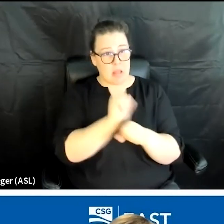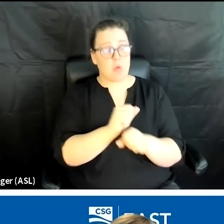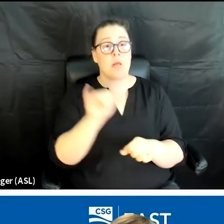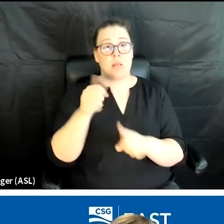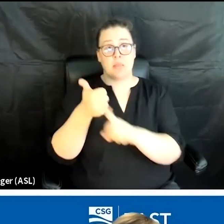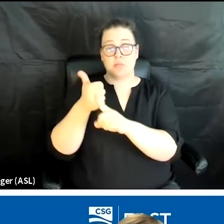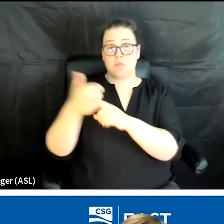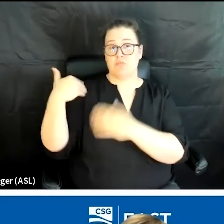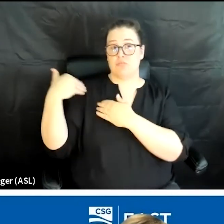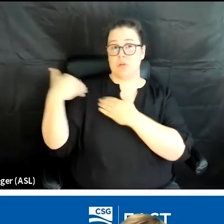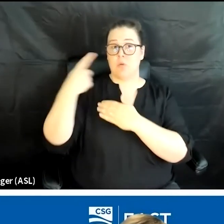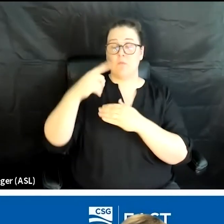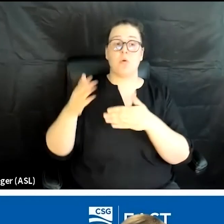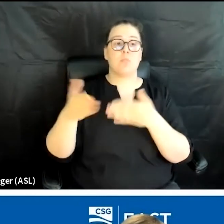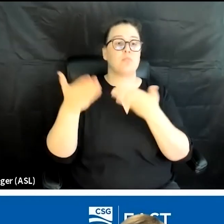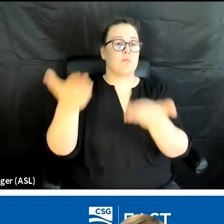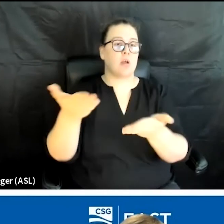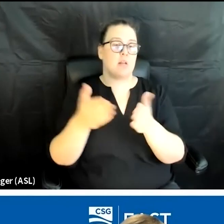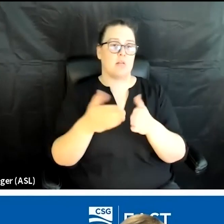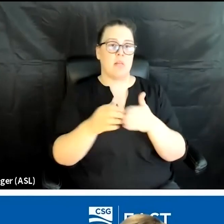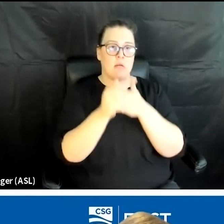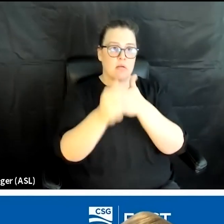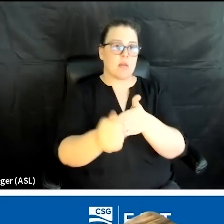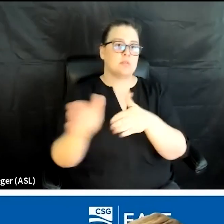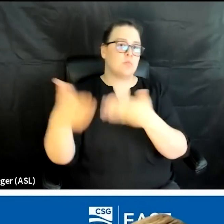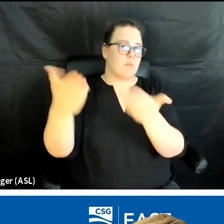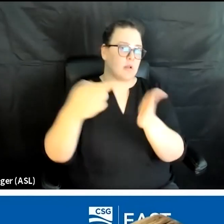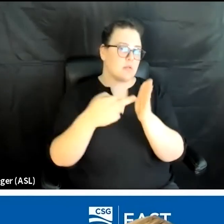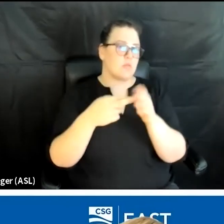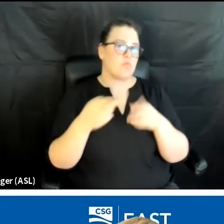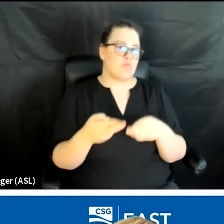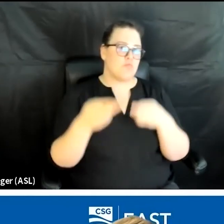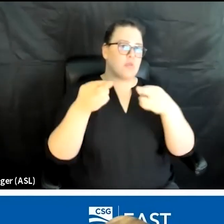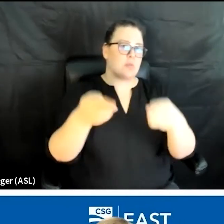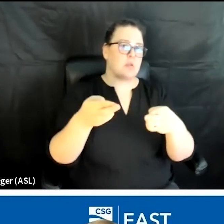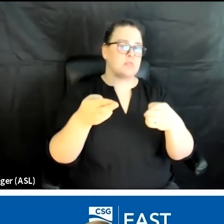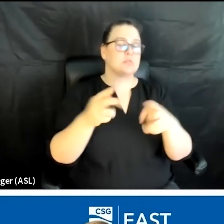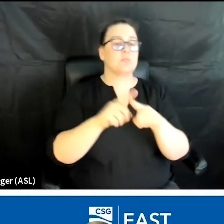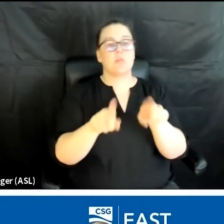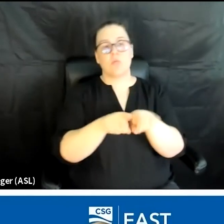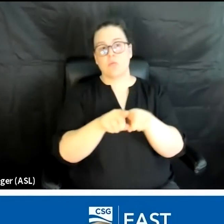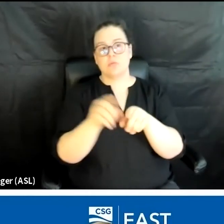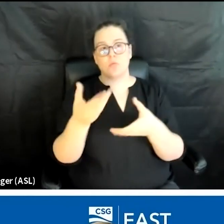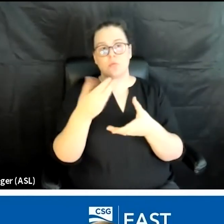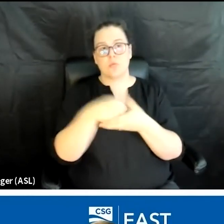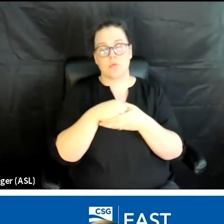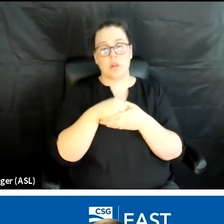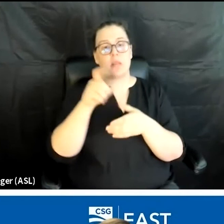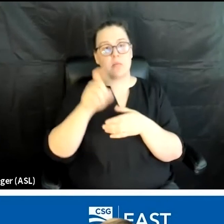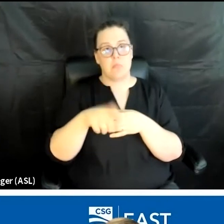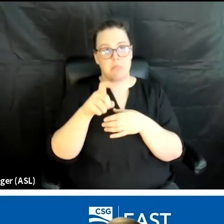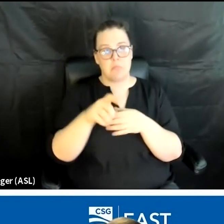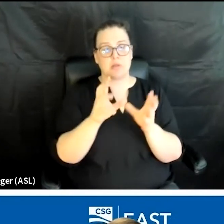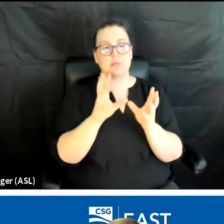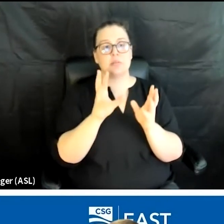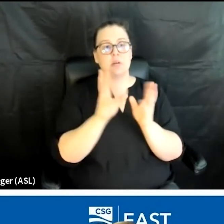out the recommendations and the guidance. But we included that they must do it in consultation